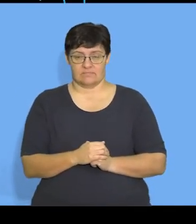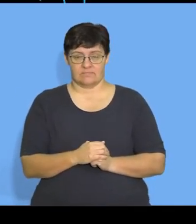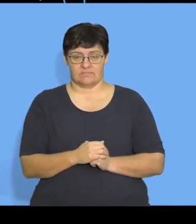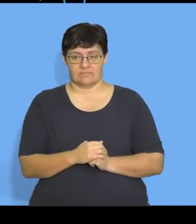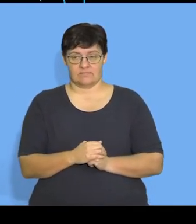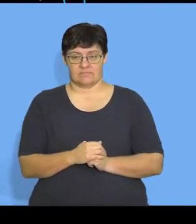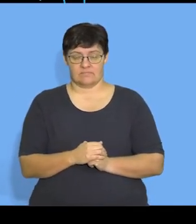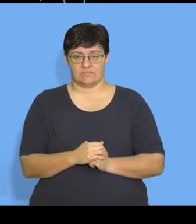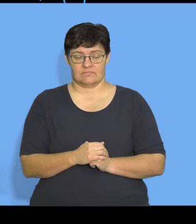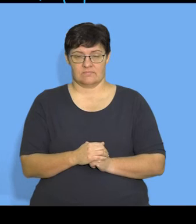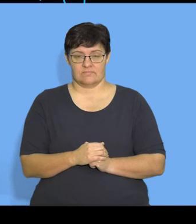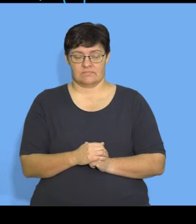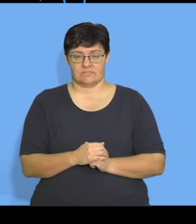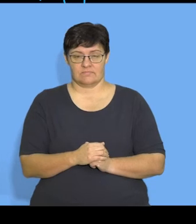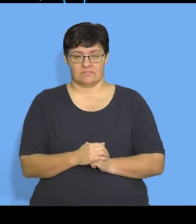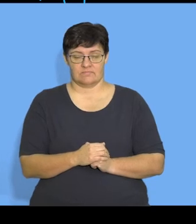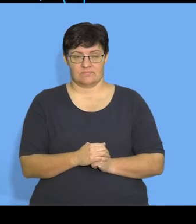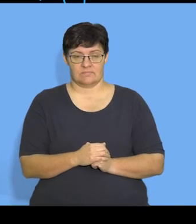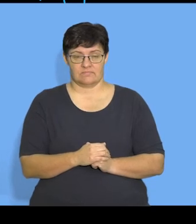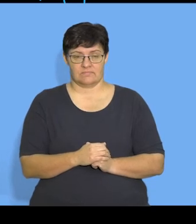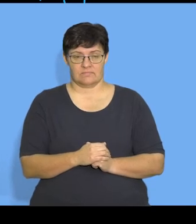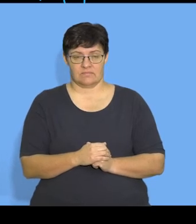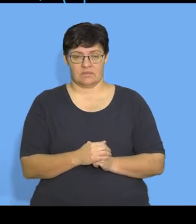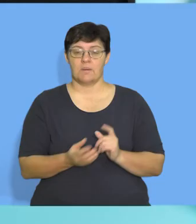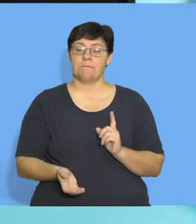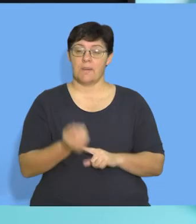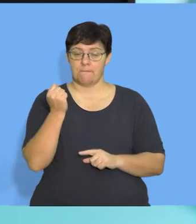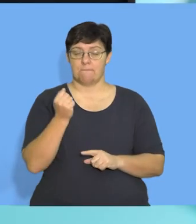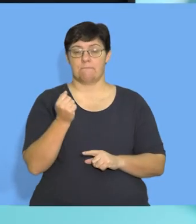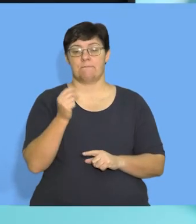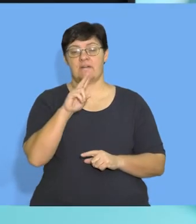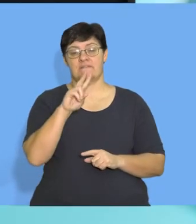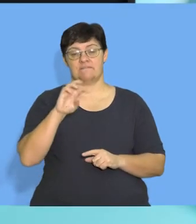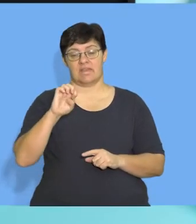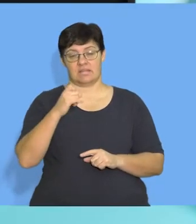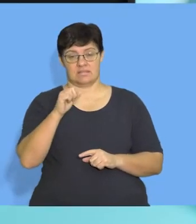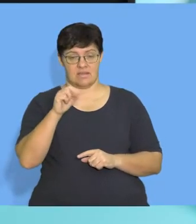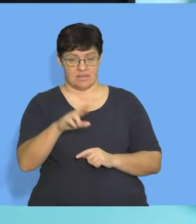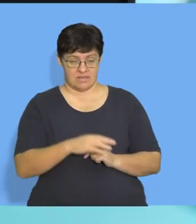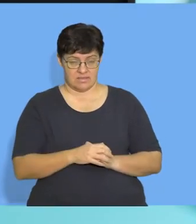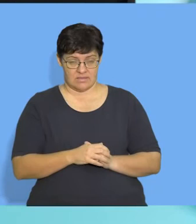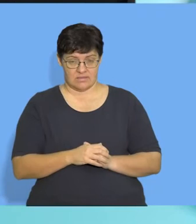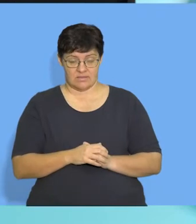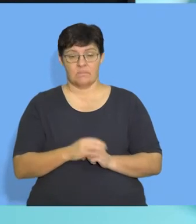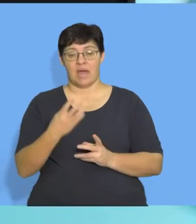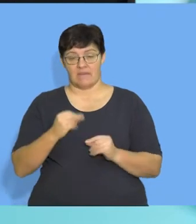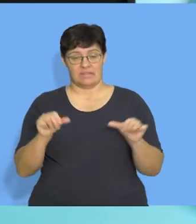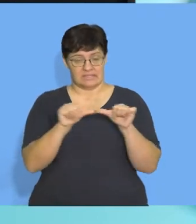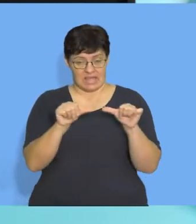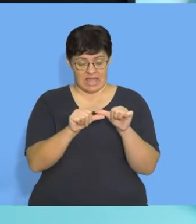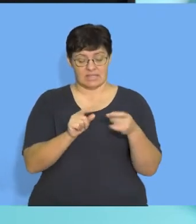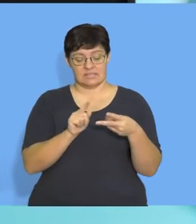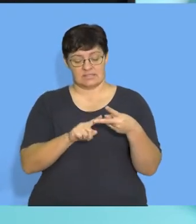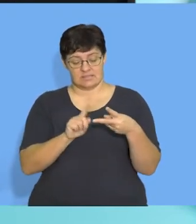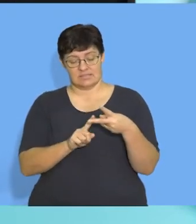to the right. I'm finding a vector. A vector must have size and direction.